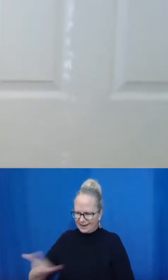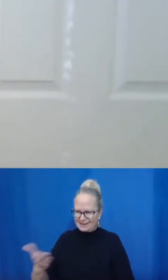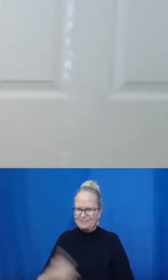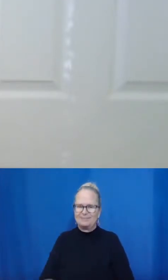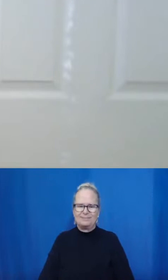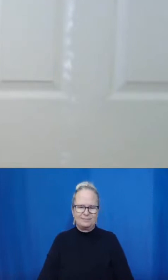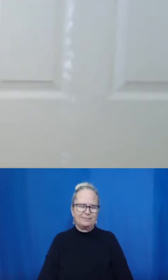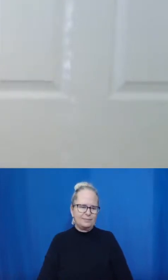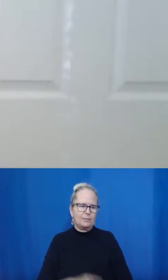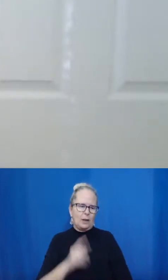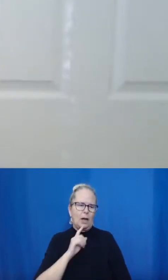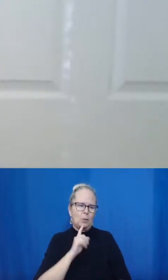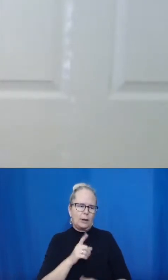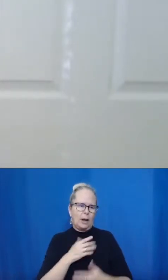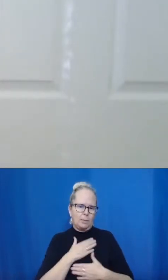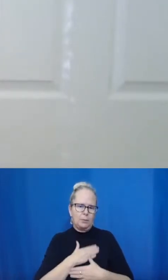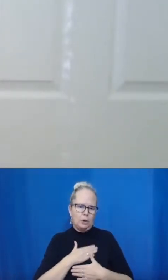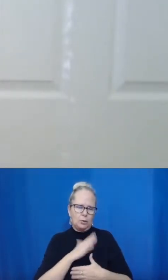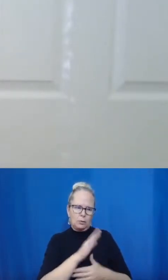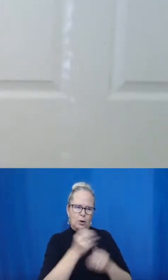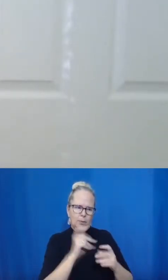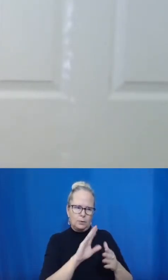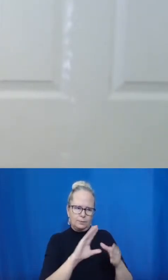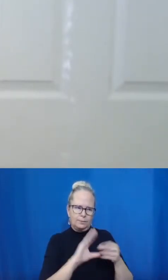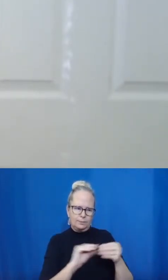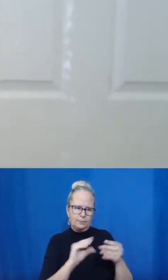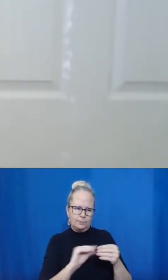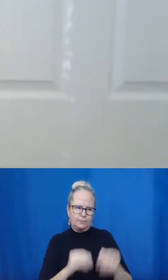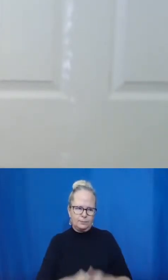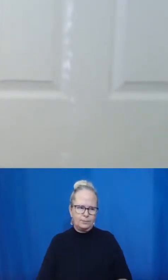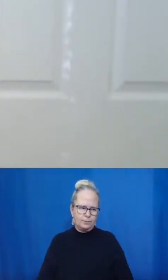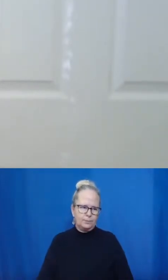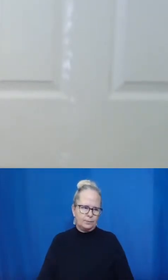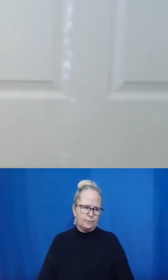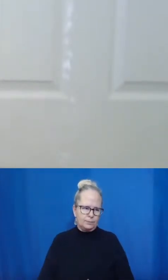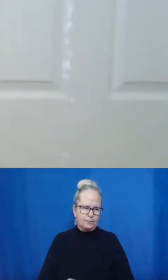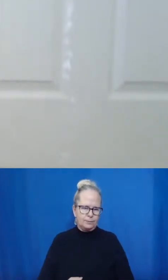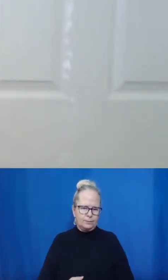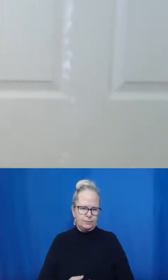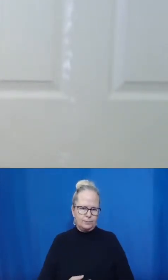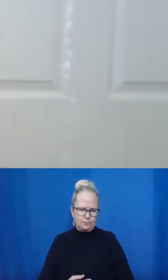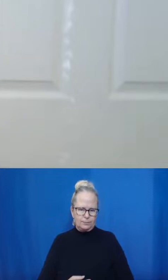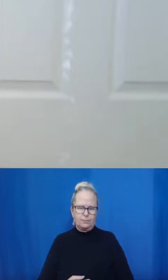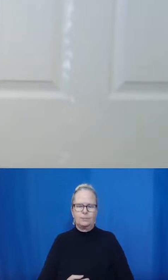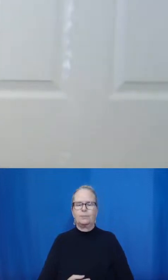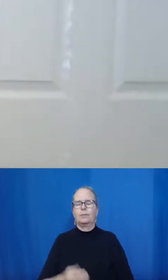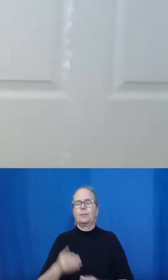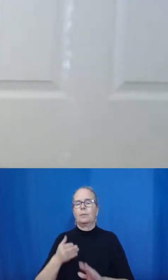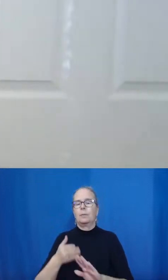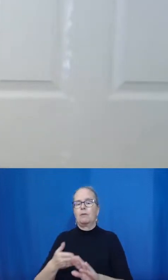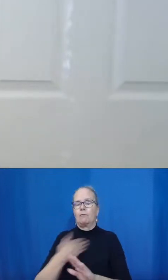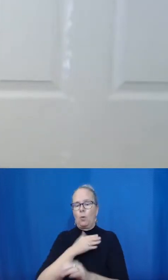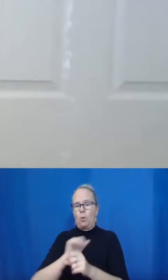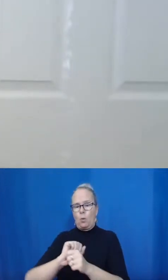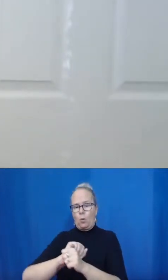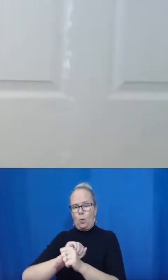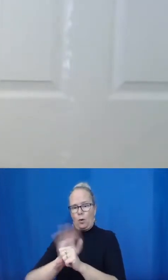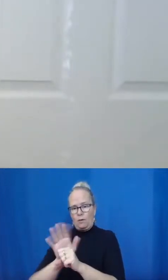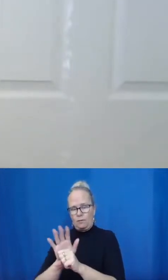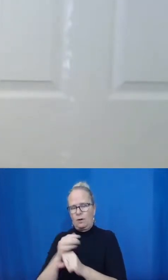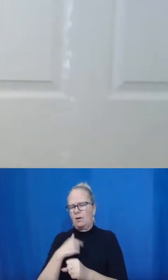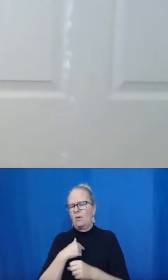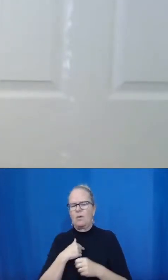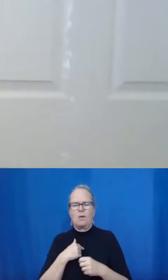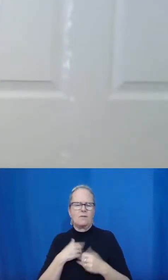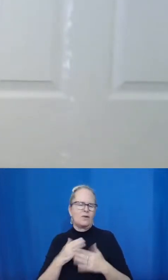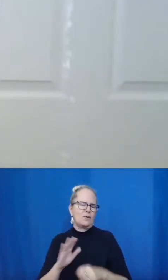traveled to 27 countries after my transplant. I volunteered in the community.